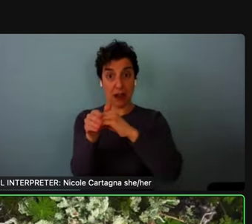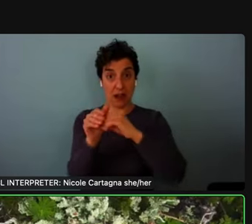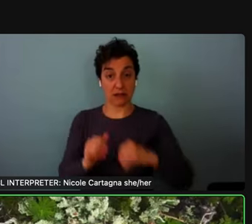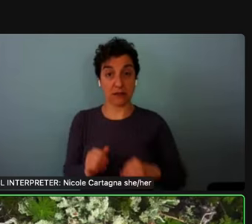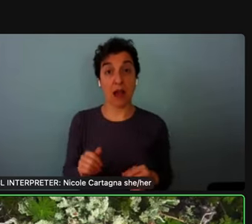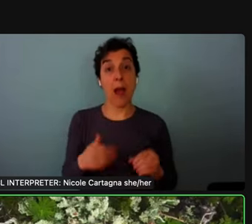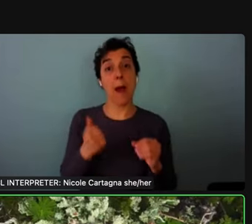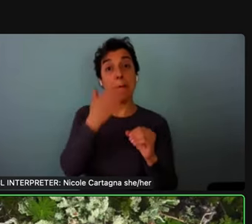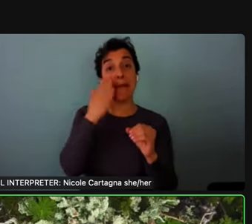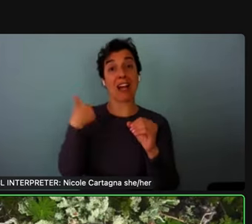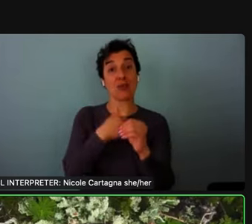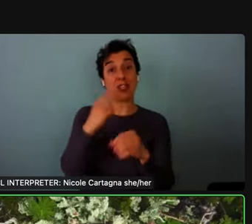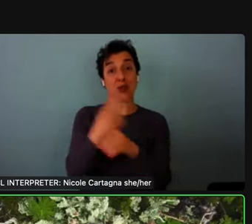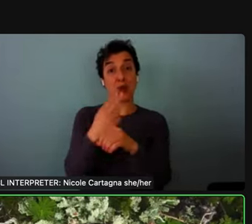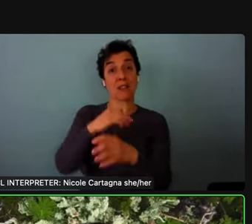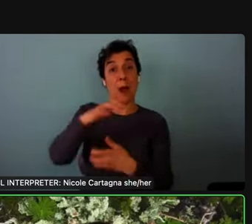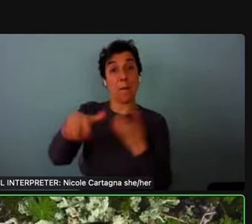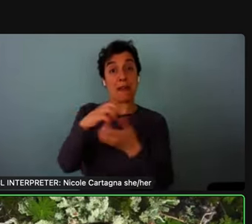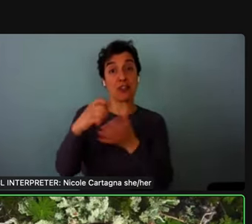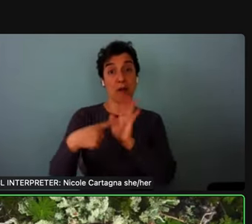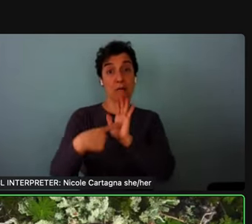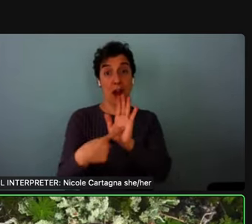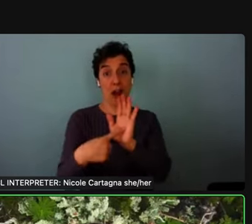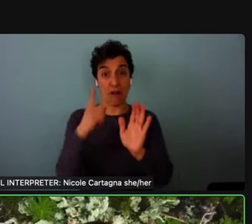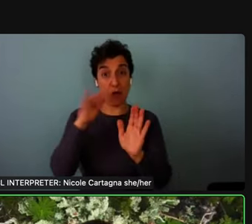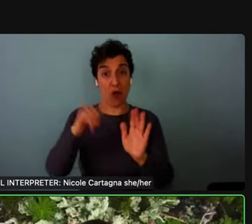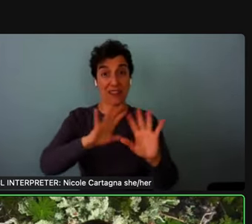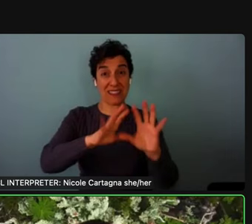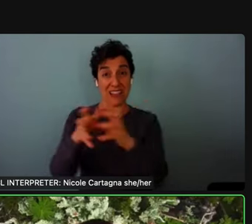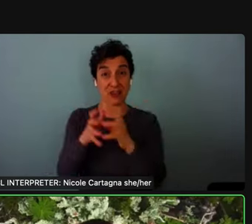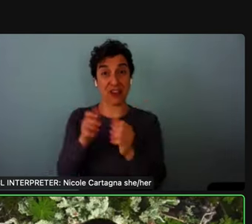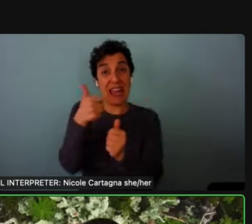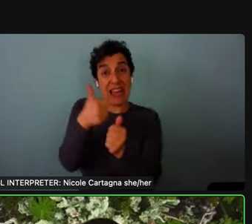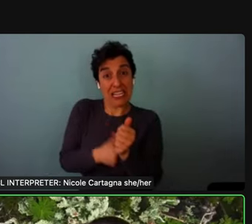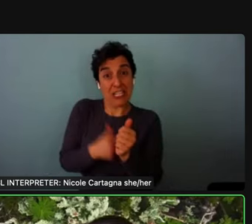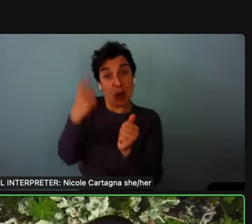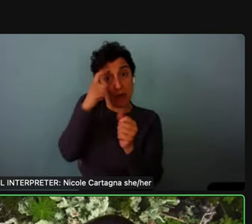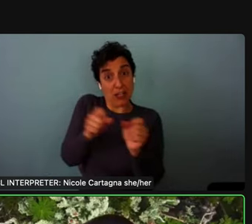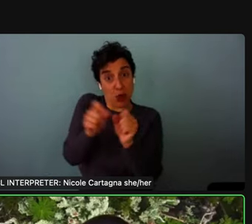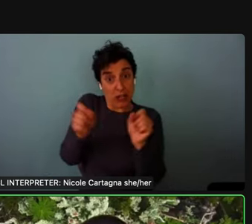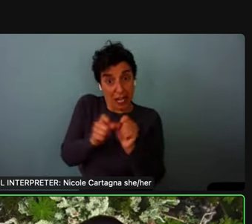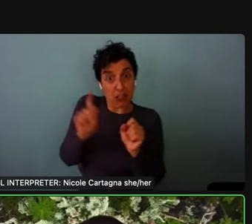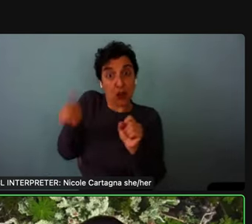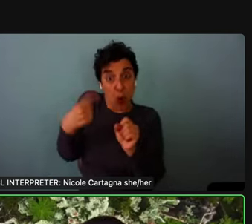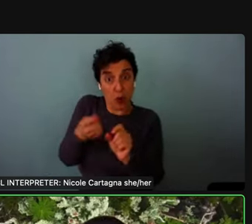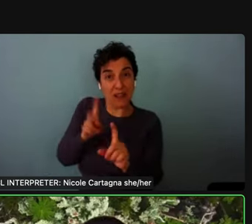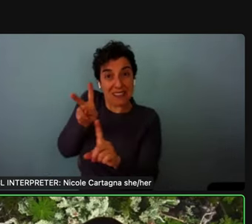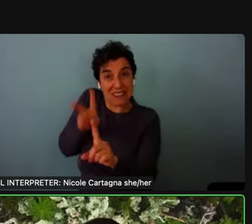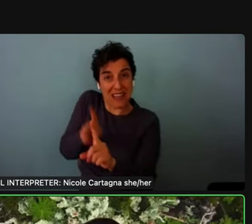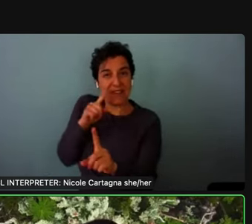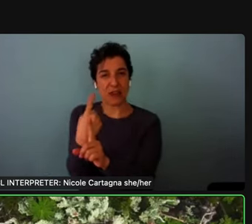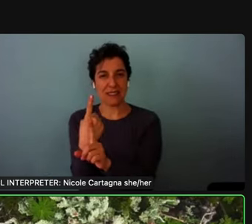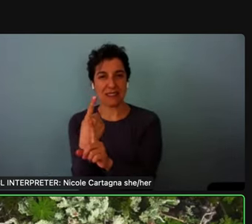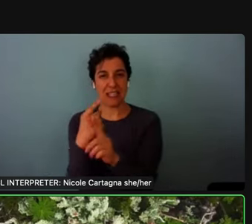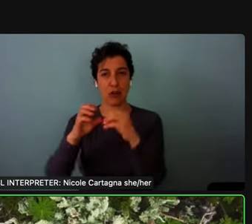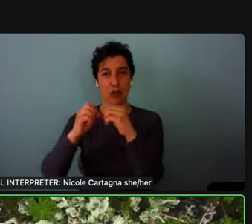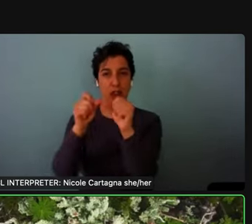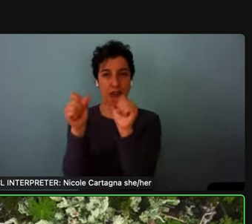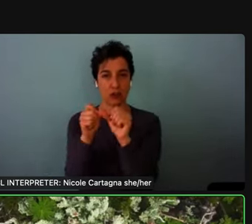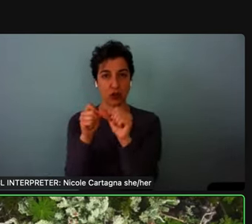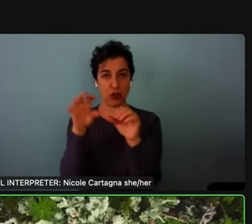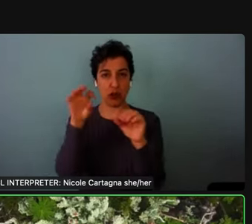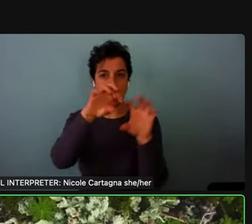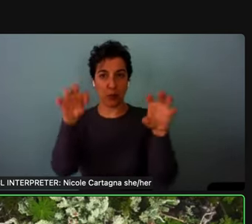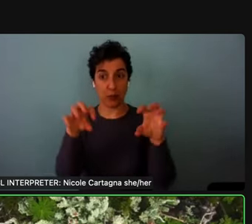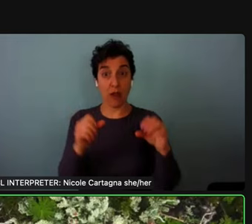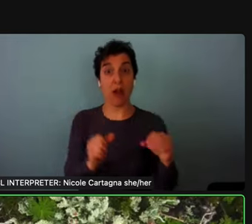Because we use a mixture model to perform the clustering, each brain location can only be assigned to a single cluster. So in the follow-up